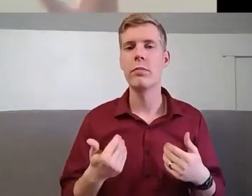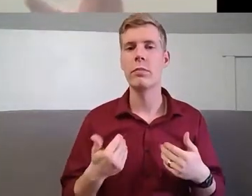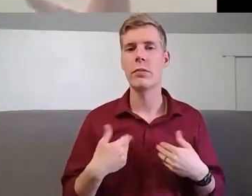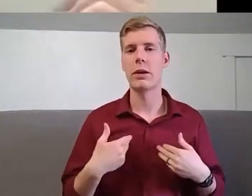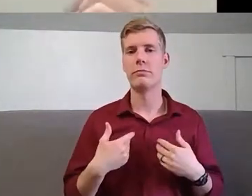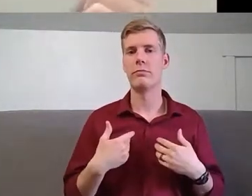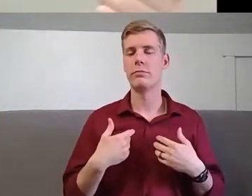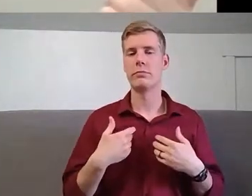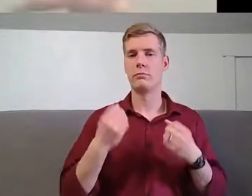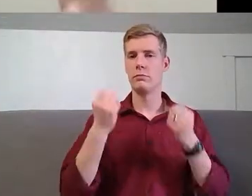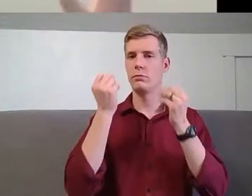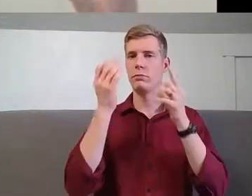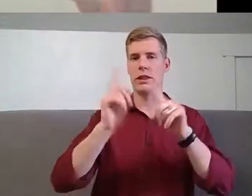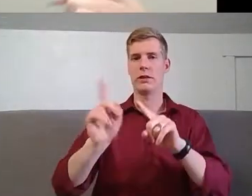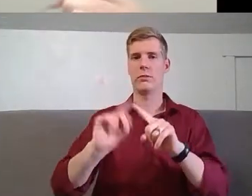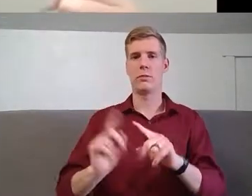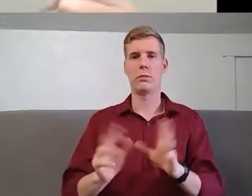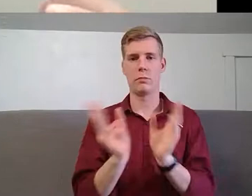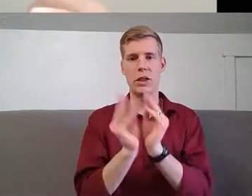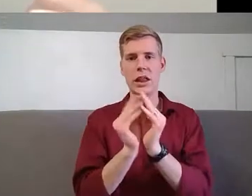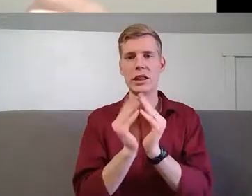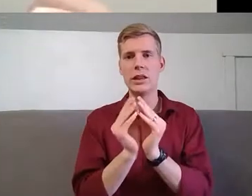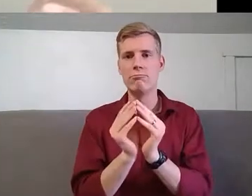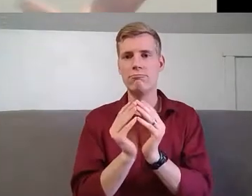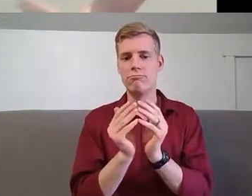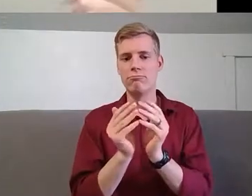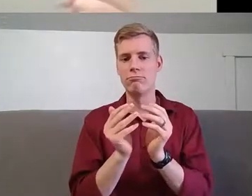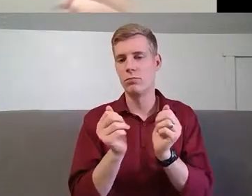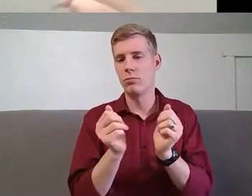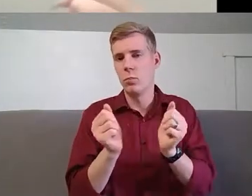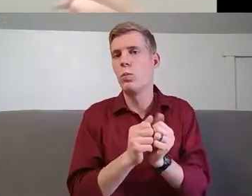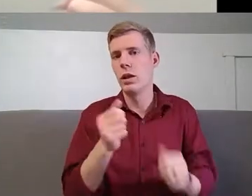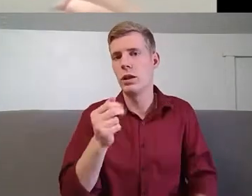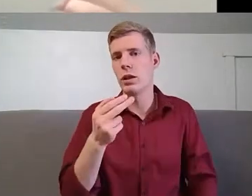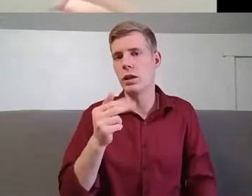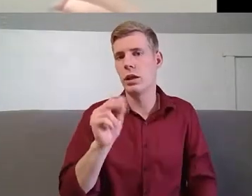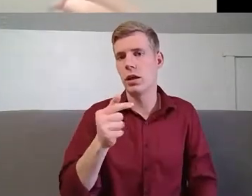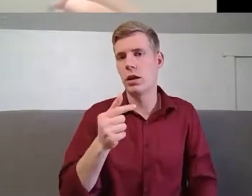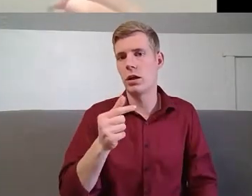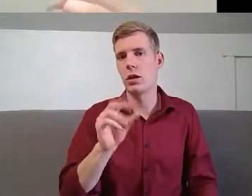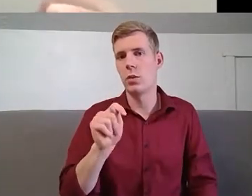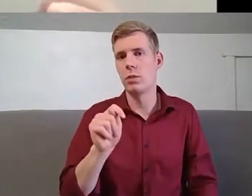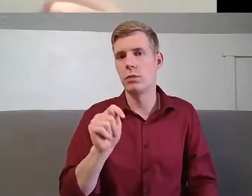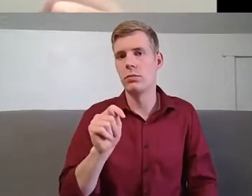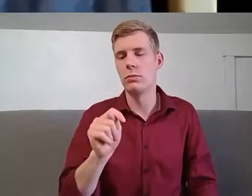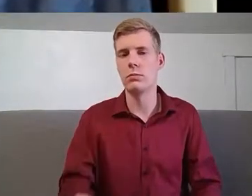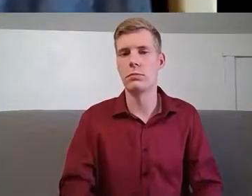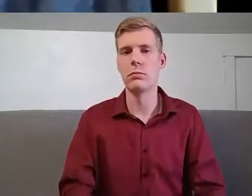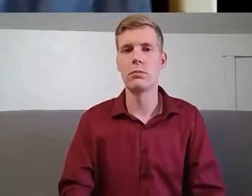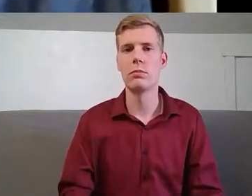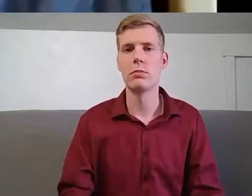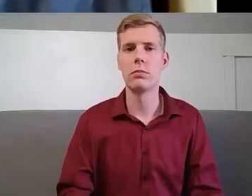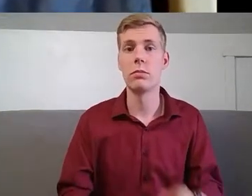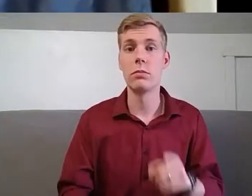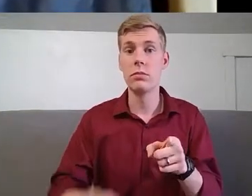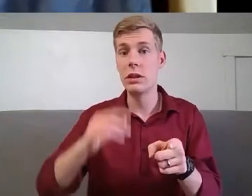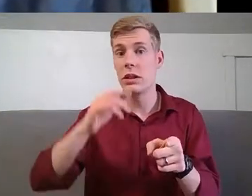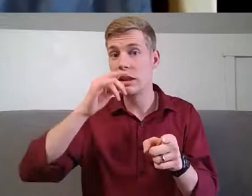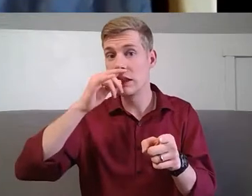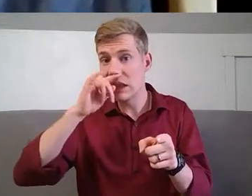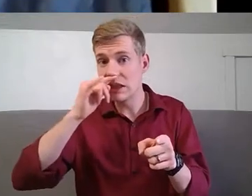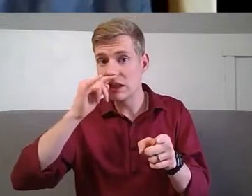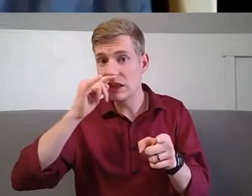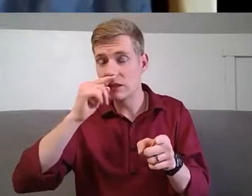of meetings, on Google Hangout. And for the kids, if